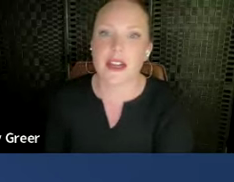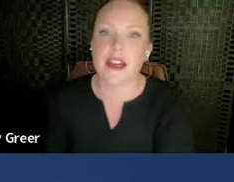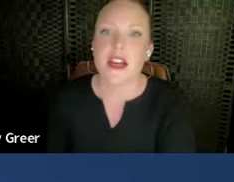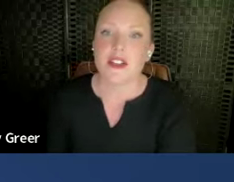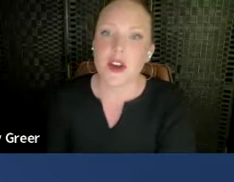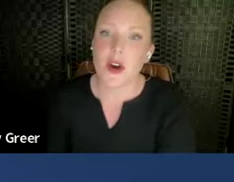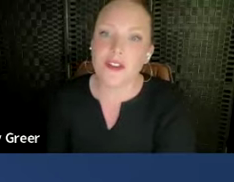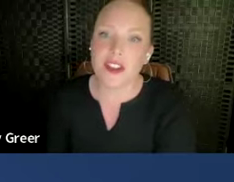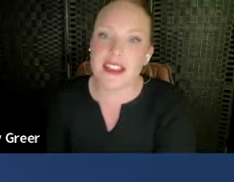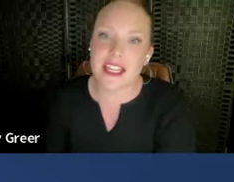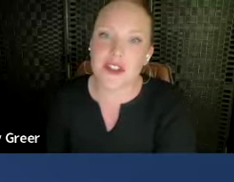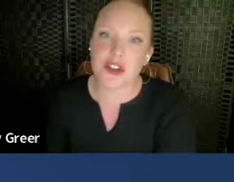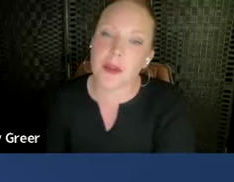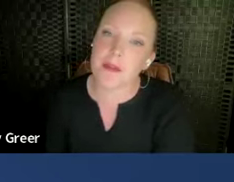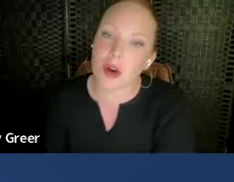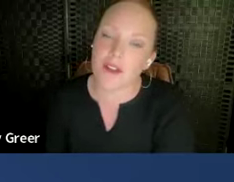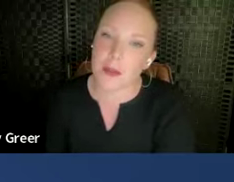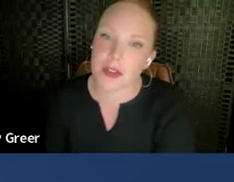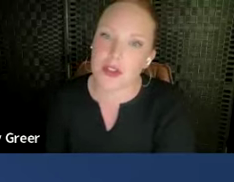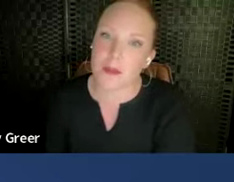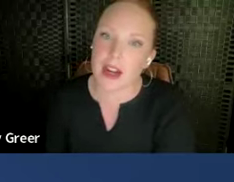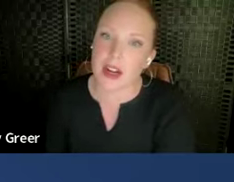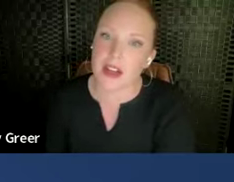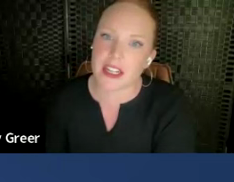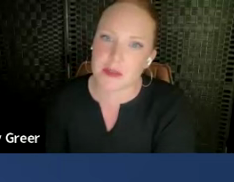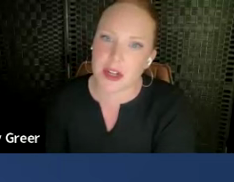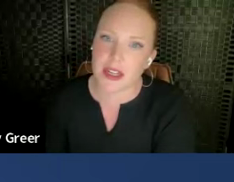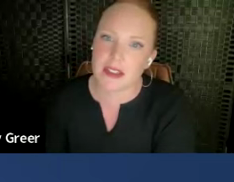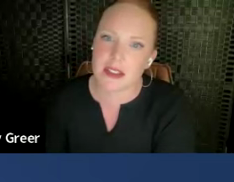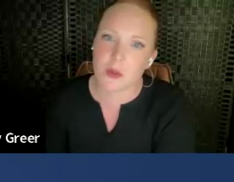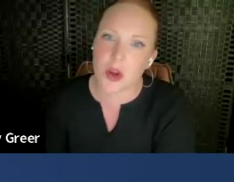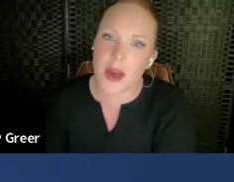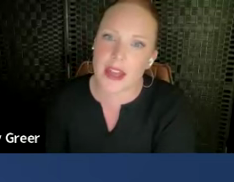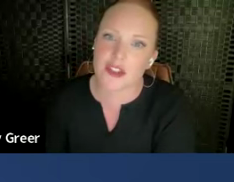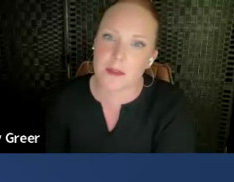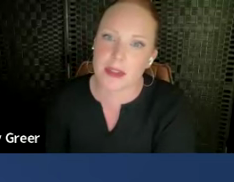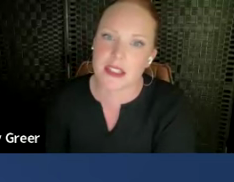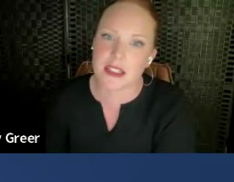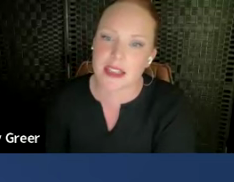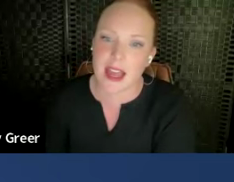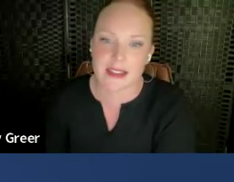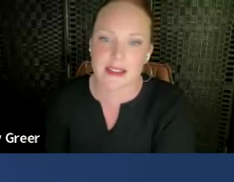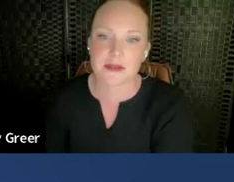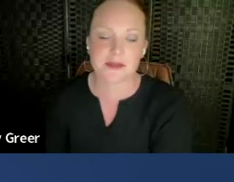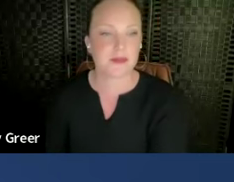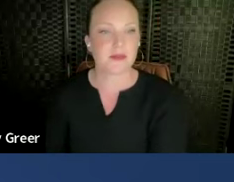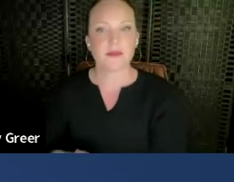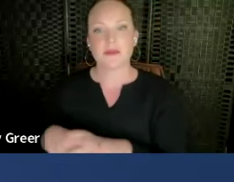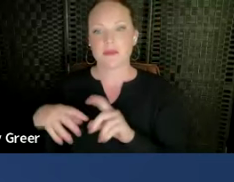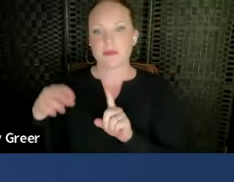This is Karen. So hopefully that gives you a little bit more of our personal background and experience. We'll go ahead and jump into the